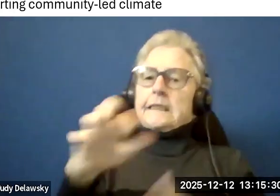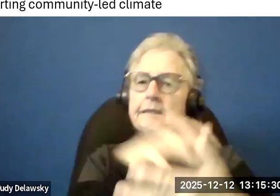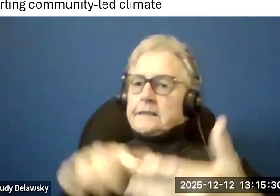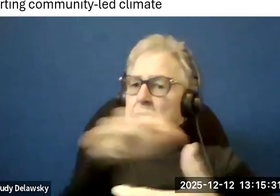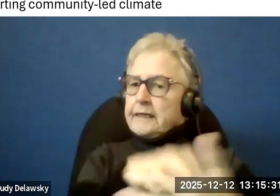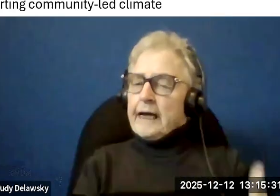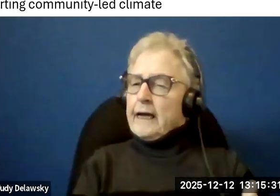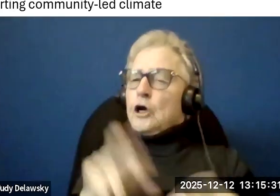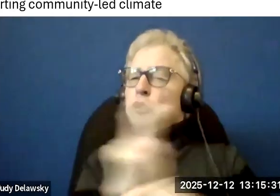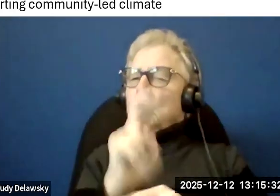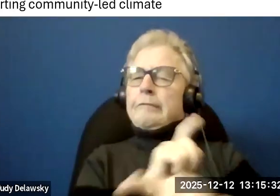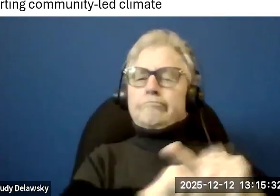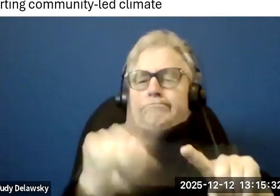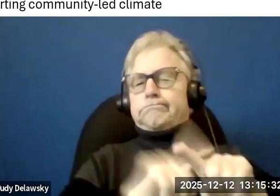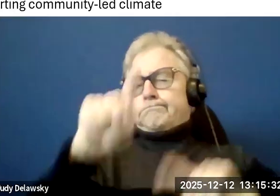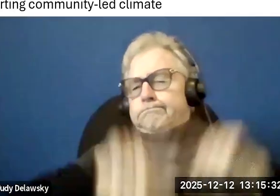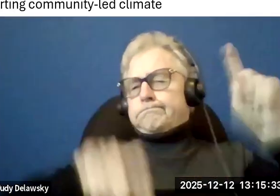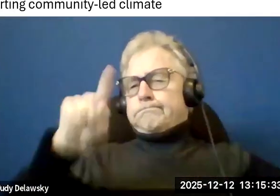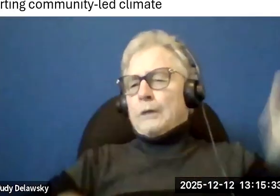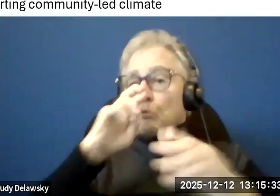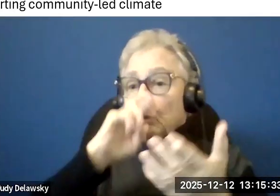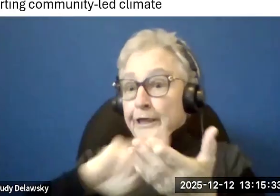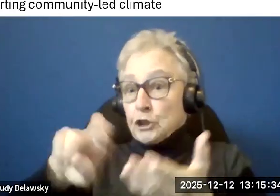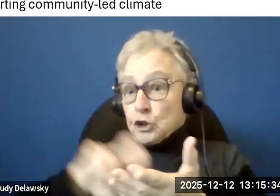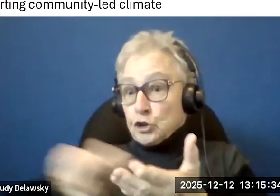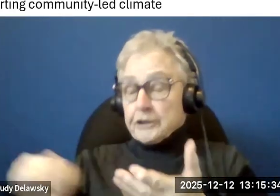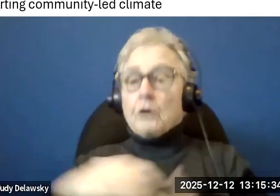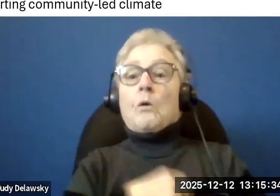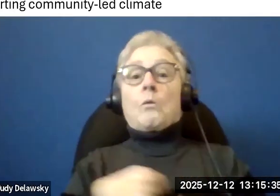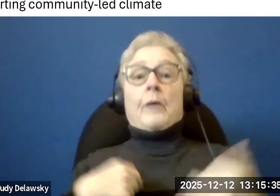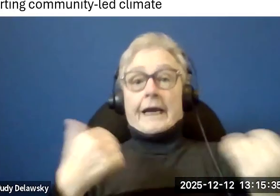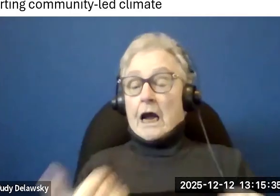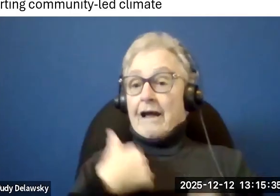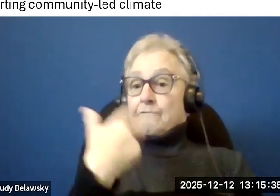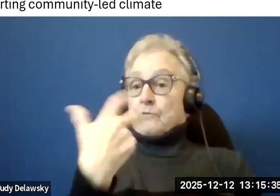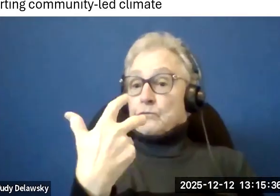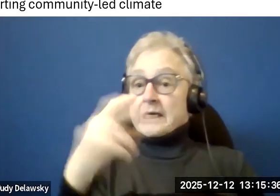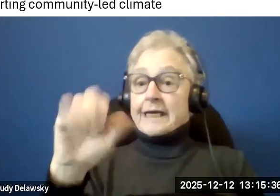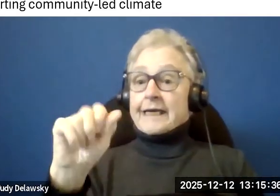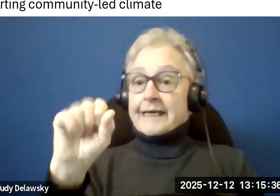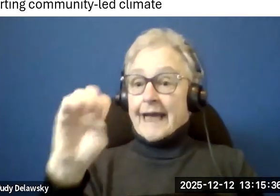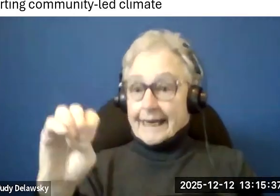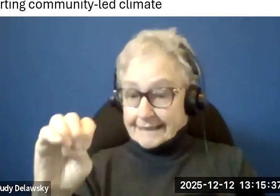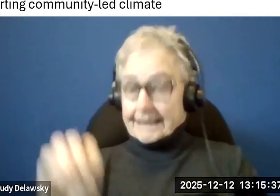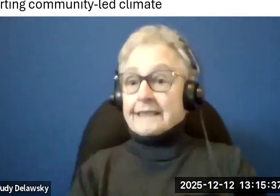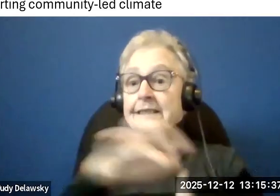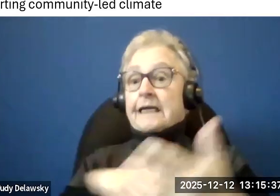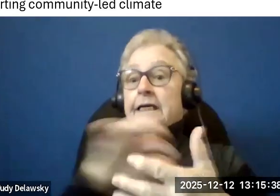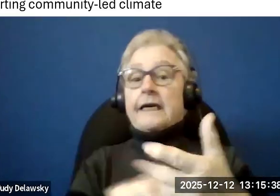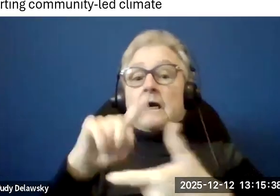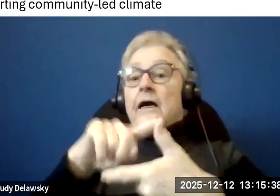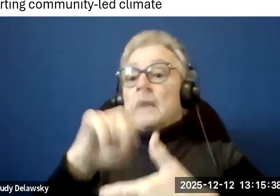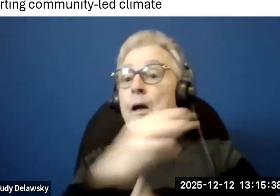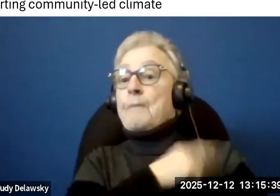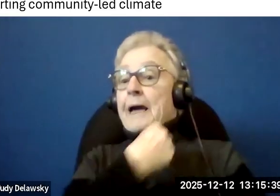research methods. We are conducting 3 case studies, first in Winnipeg, Manitoba, second in Cape Breton,